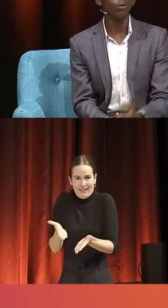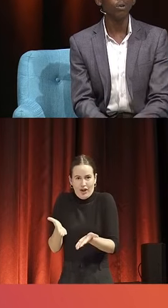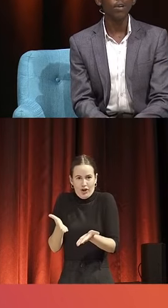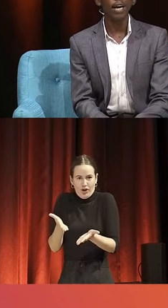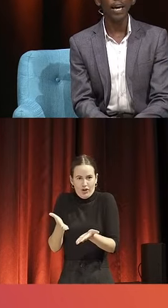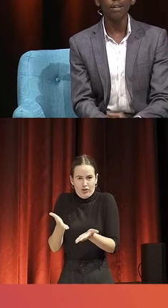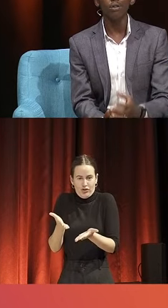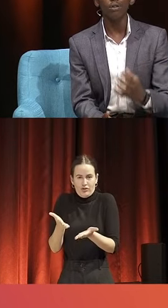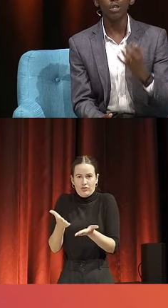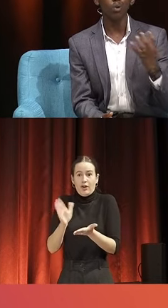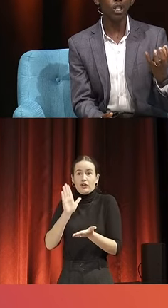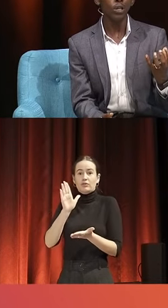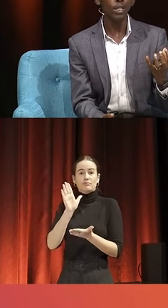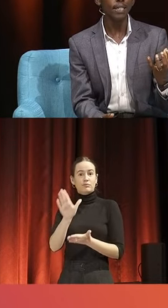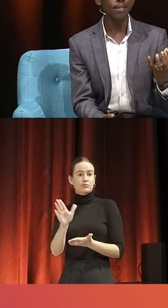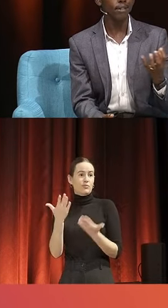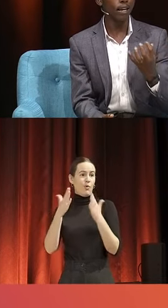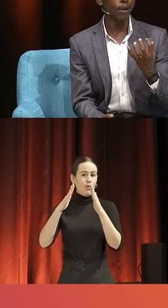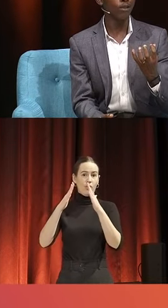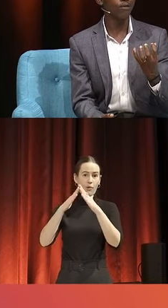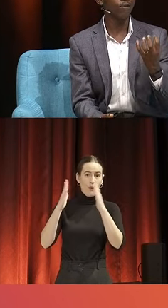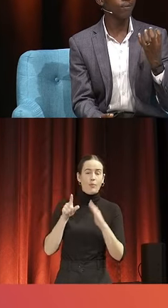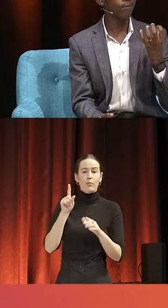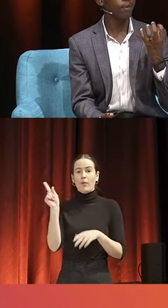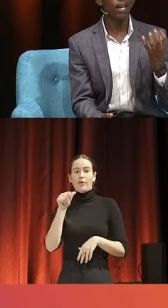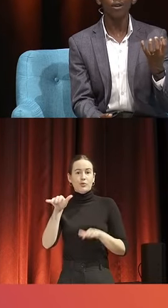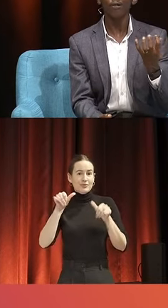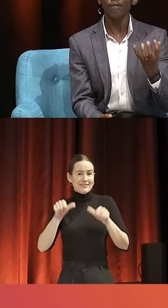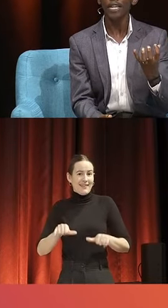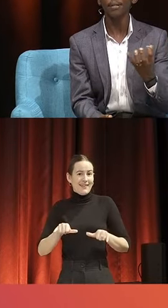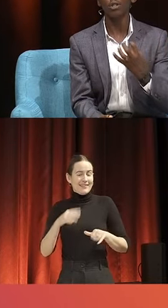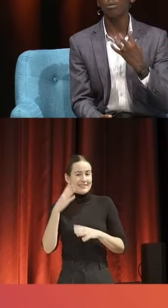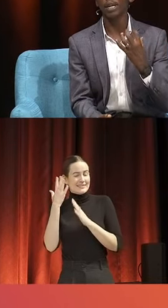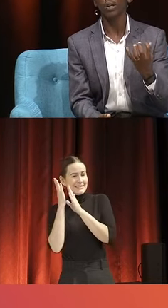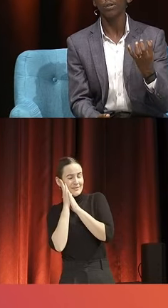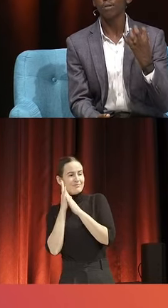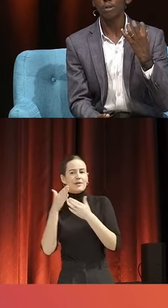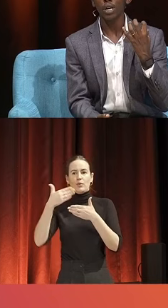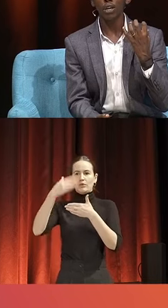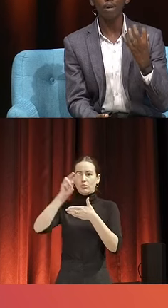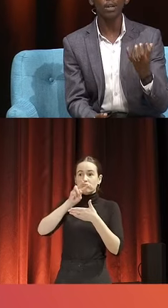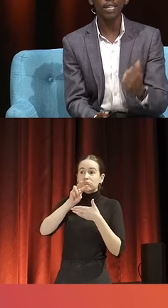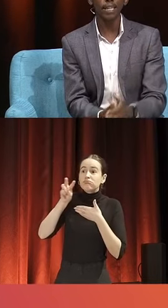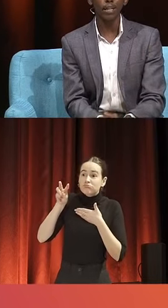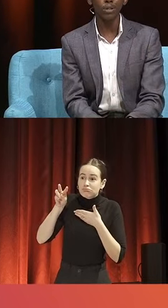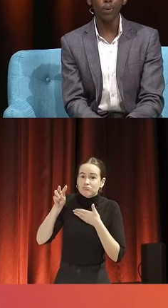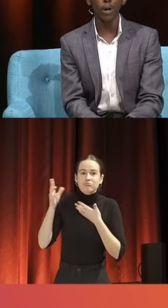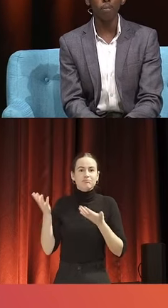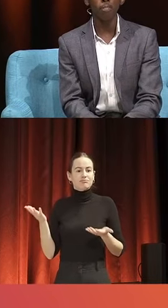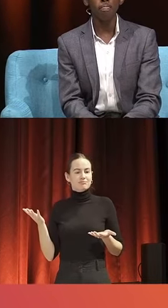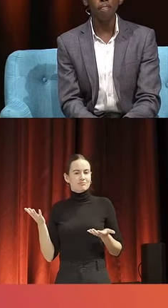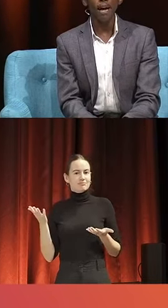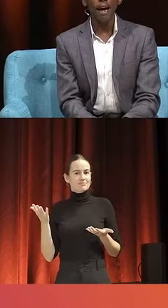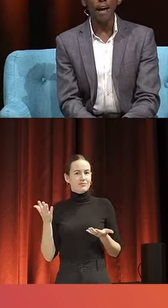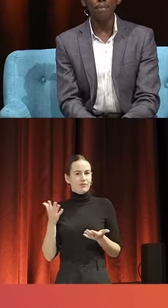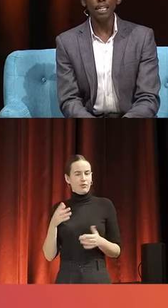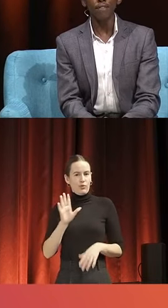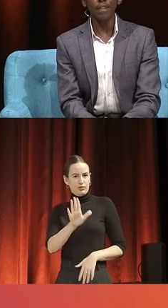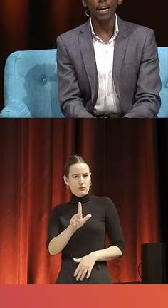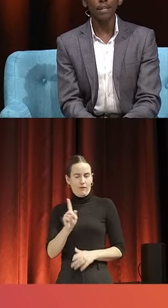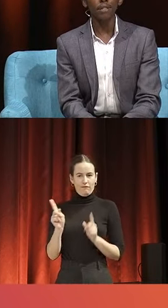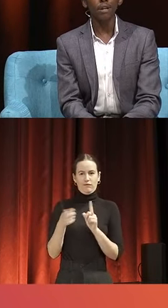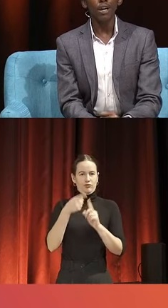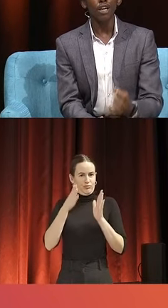window. And you will notice a lot of things that you might not get elsewhere. I